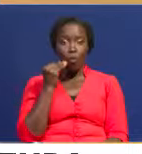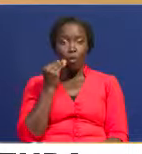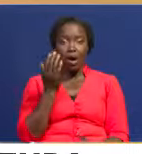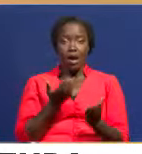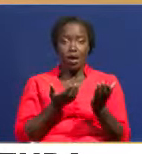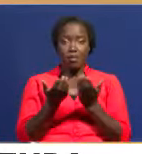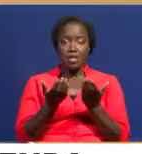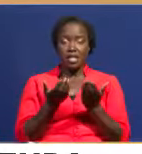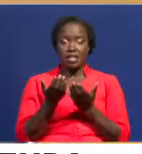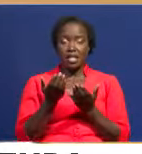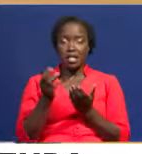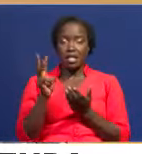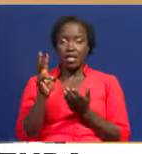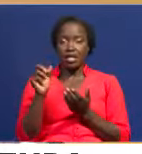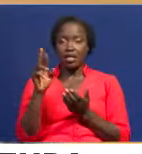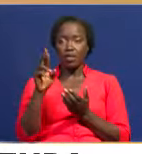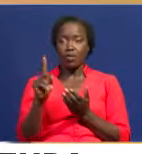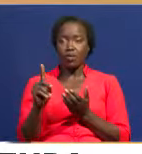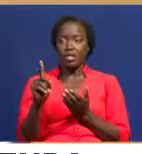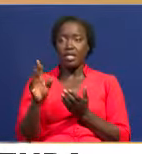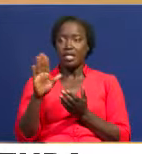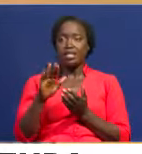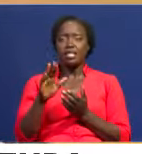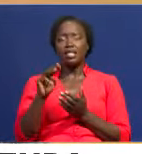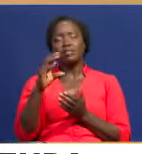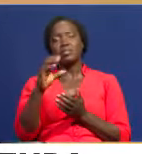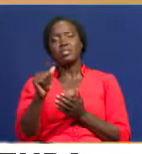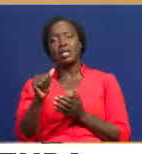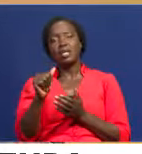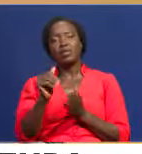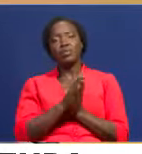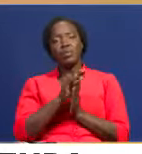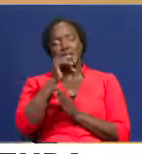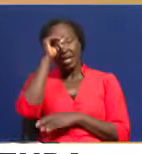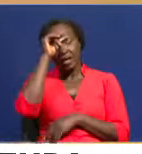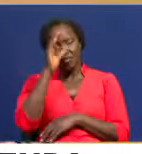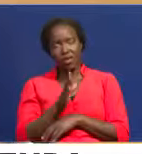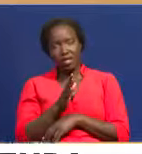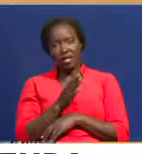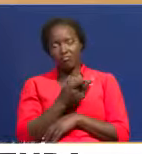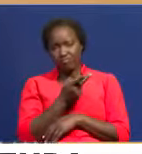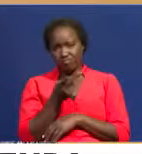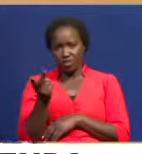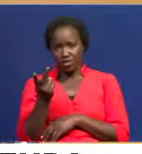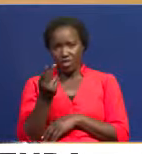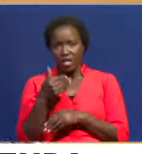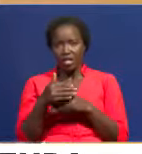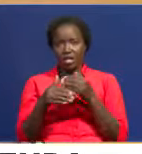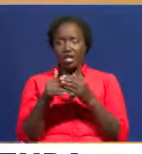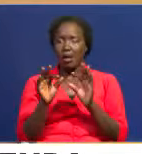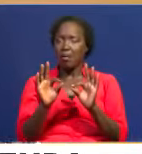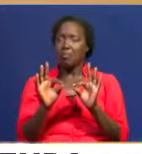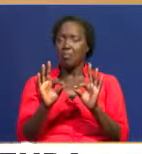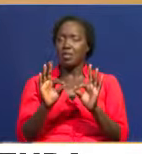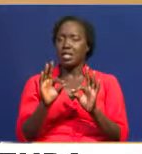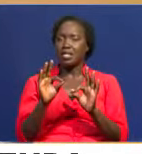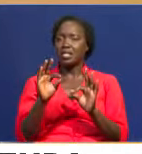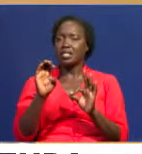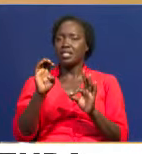Biasharawad, I have seen like the area MCA there with the government, with the governor, they have constructed a modern new